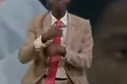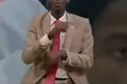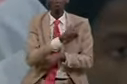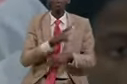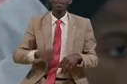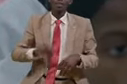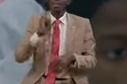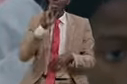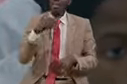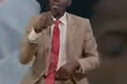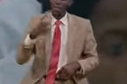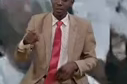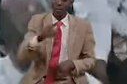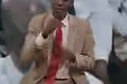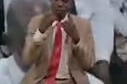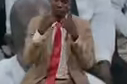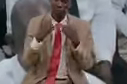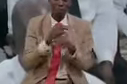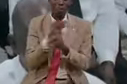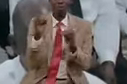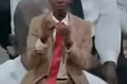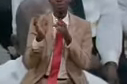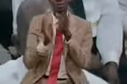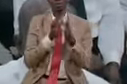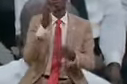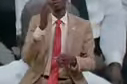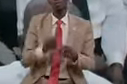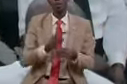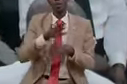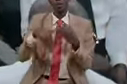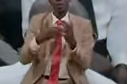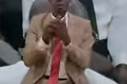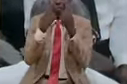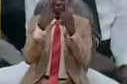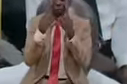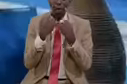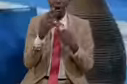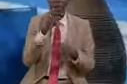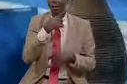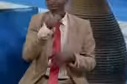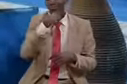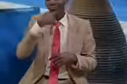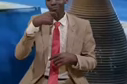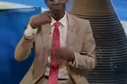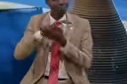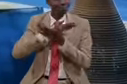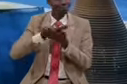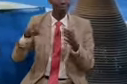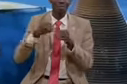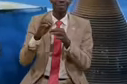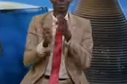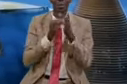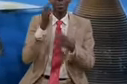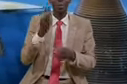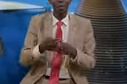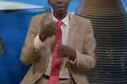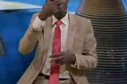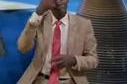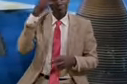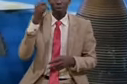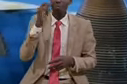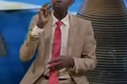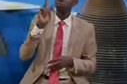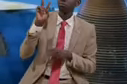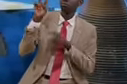saying, weep not. All your tears are dried. Because behold,